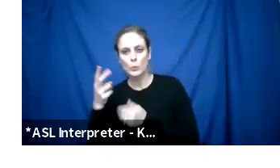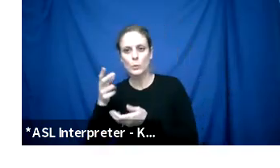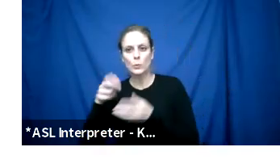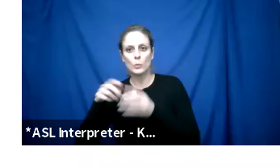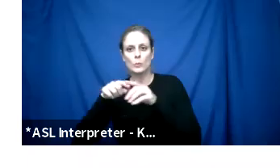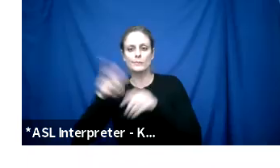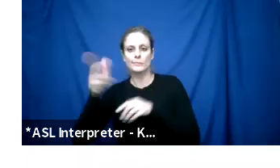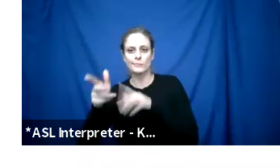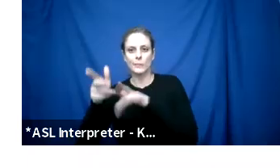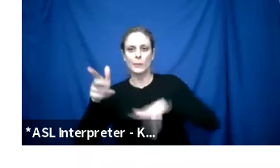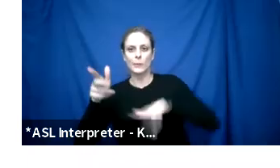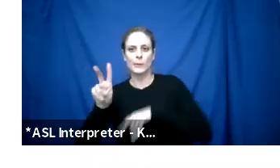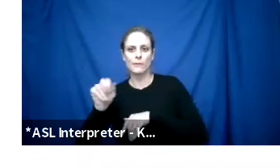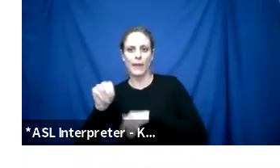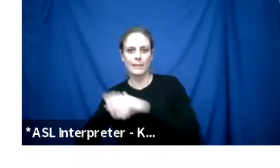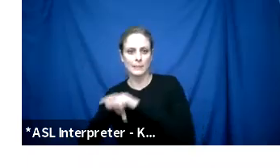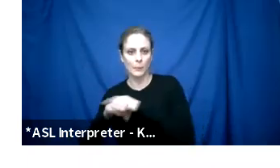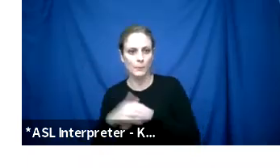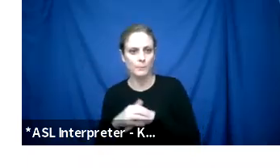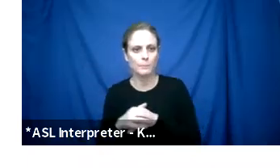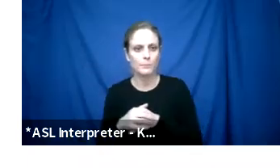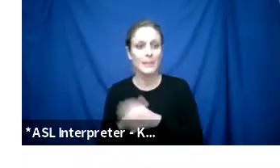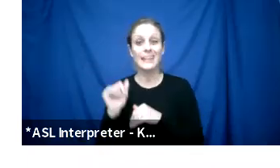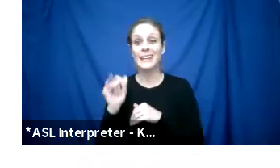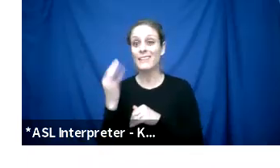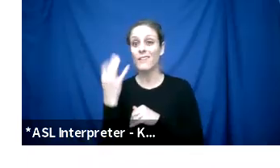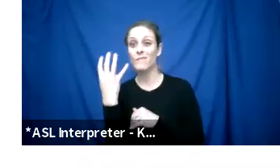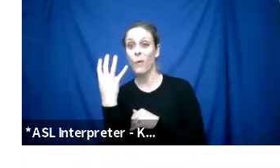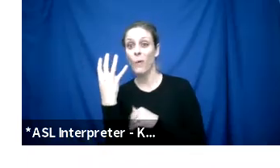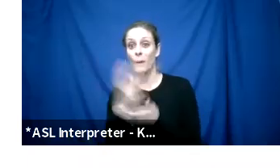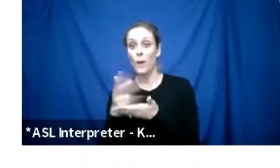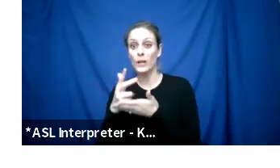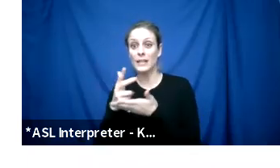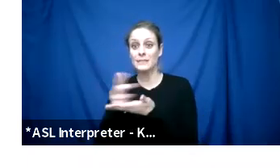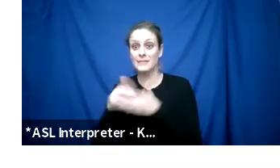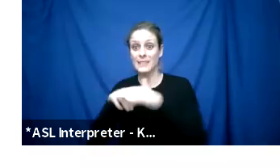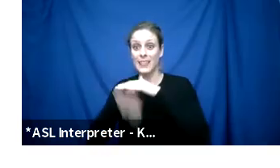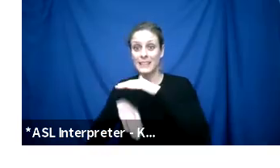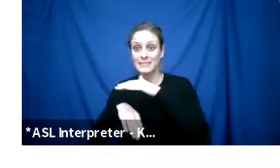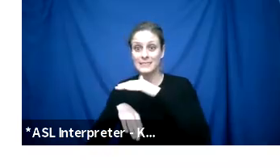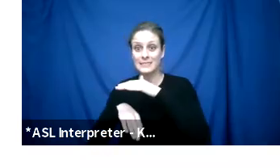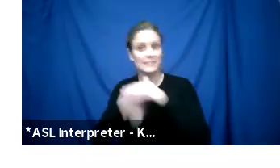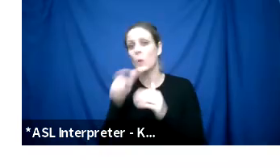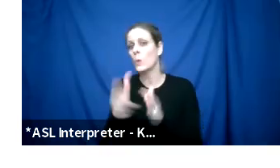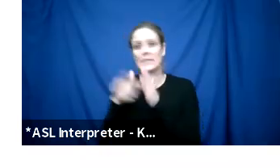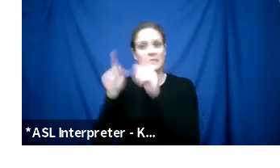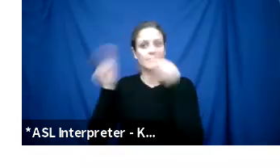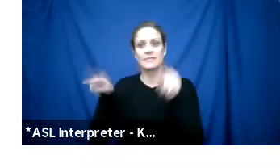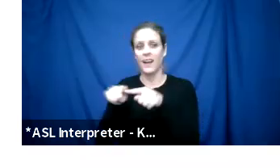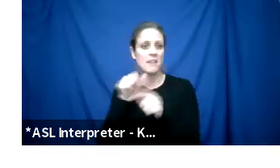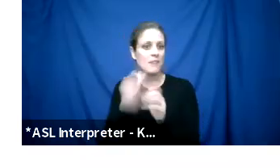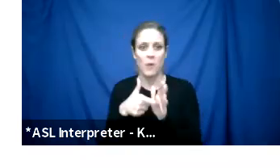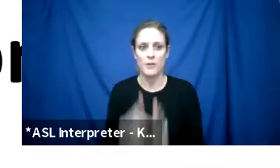is 4 or fewer spaces in the whole parking lot, okay, including the accessible one. Moving on to the next